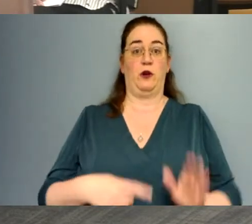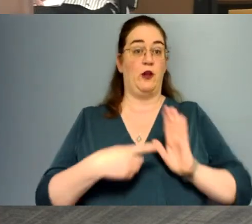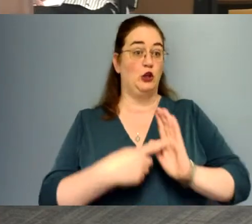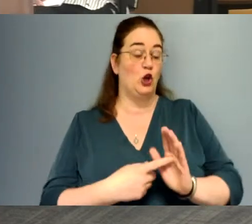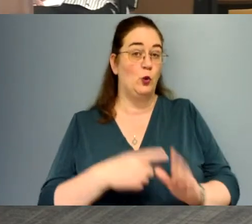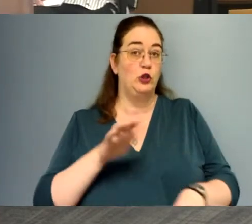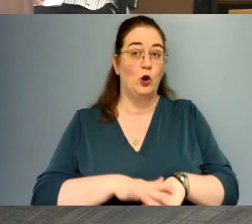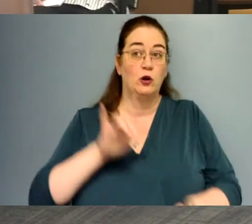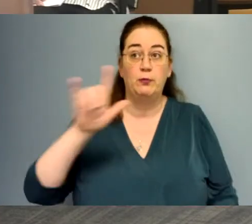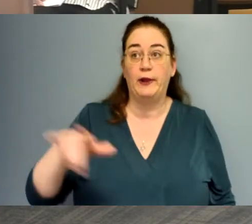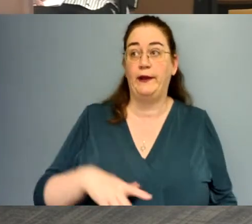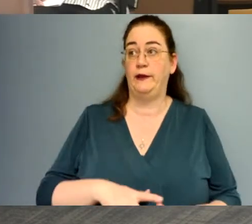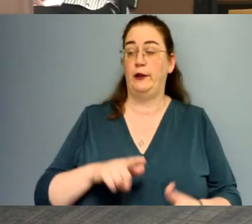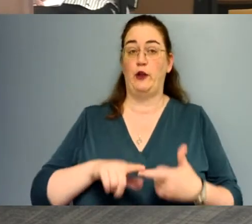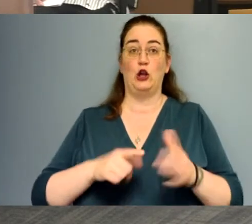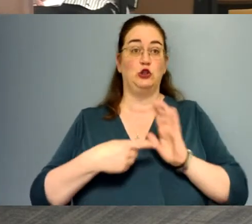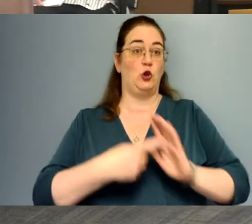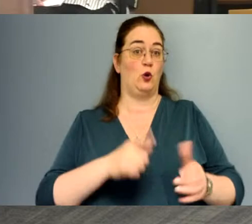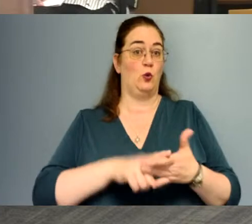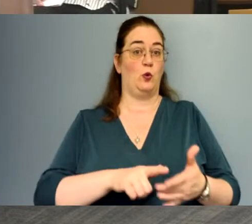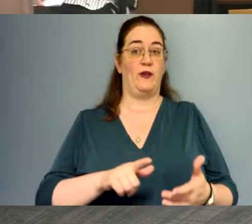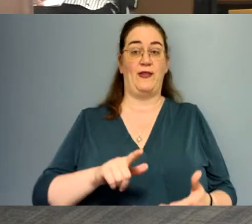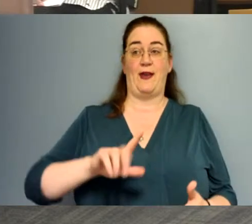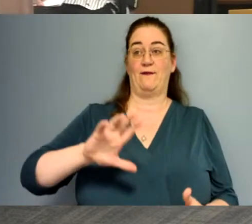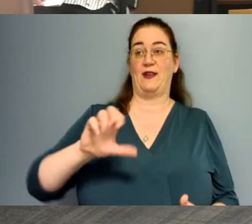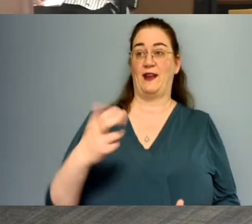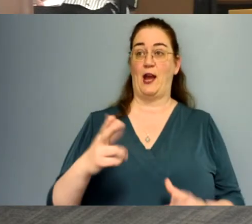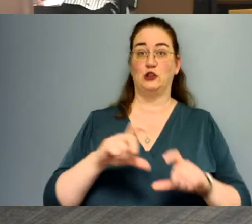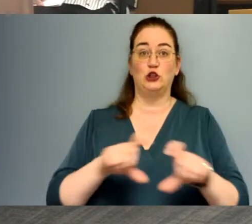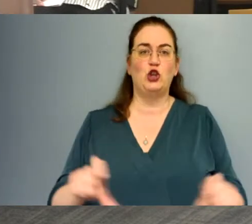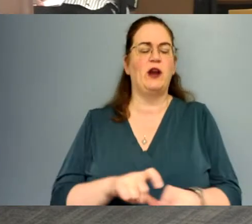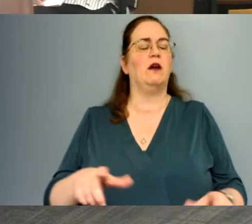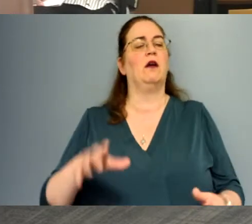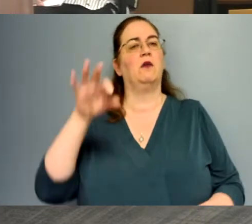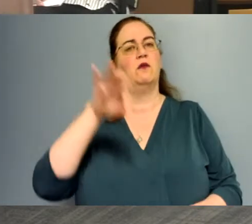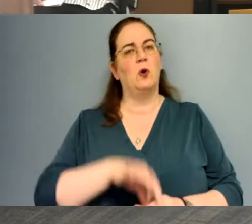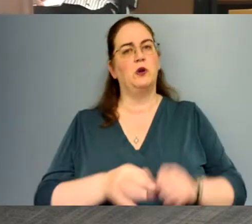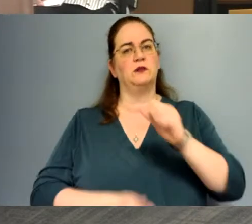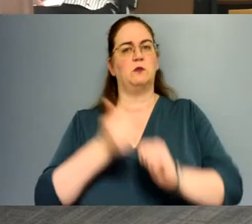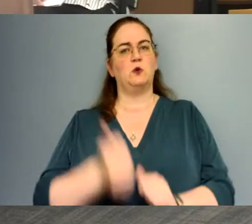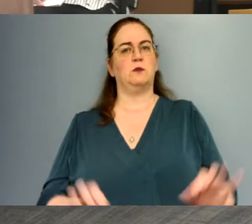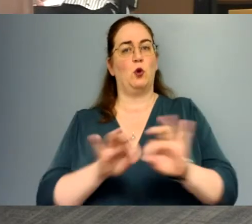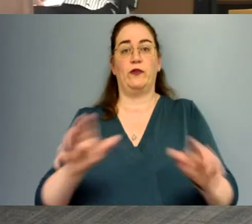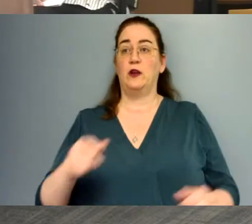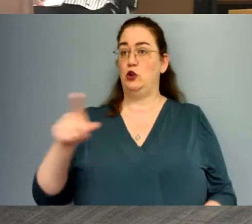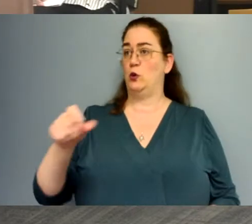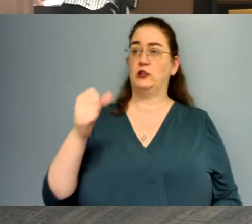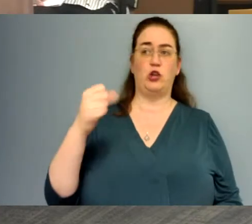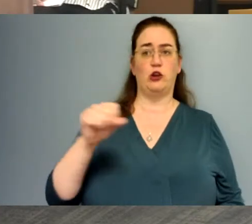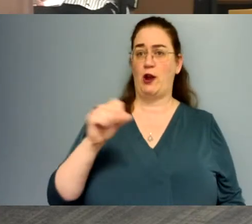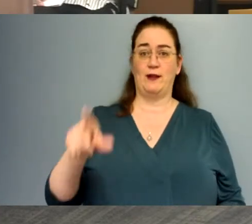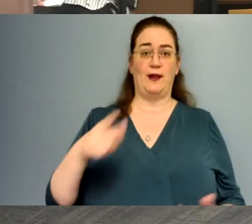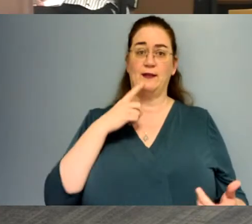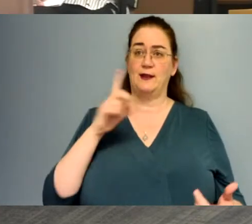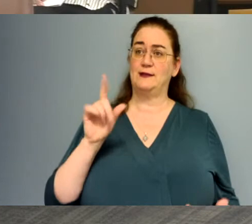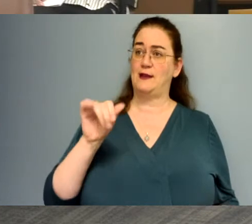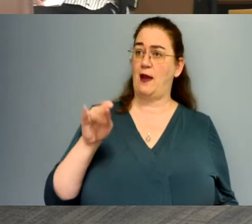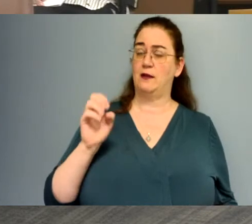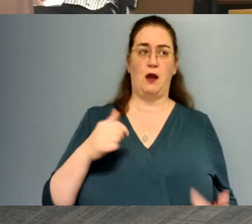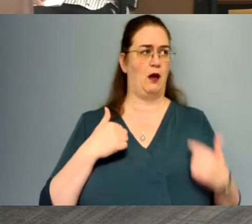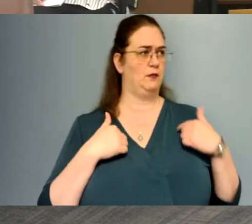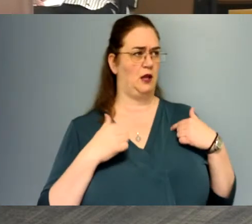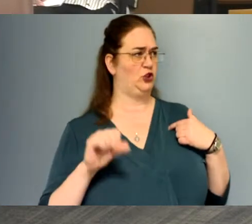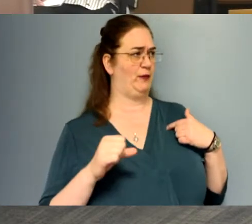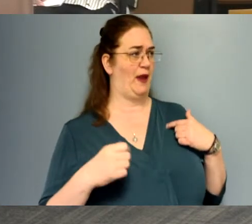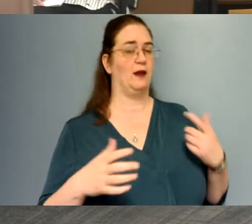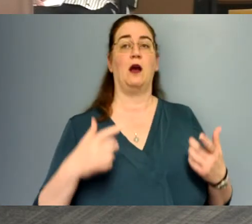on the plane. They show it when they cash a check. Voting is the most important thing. You can shake your head like this, Diane, but until we